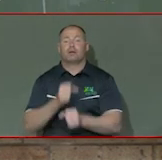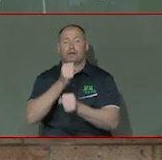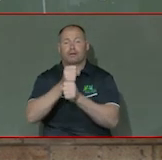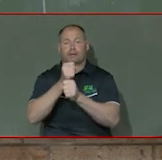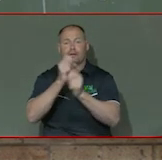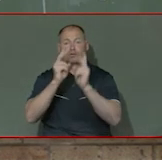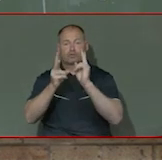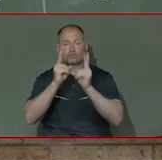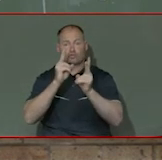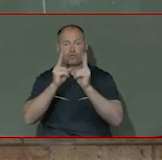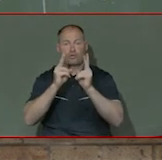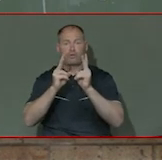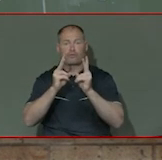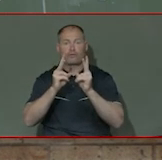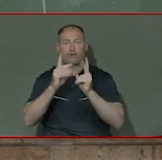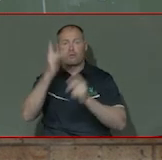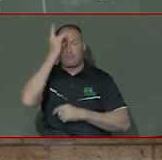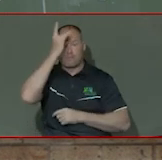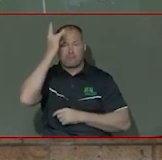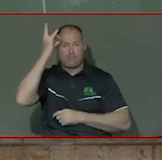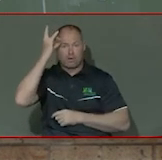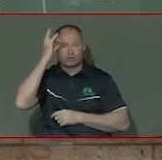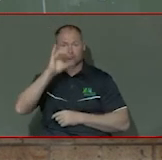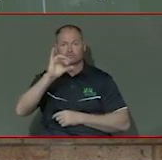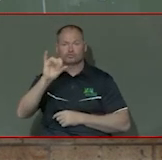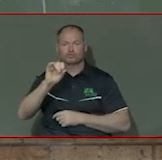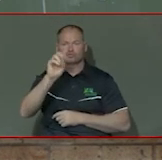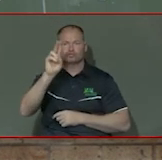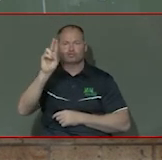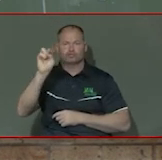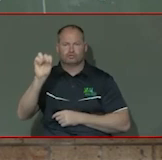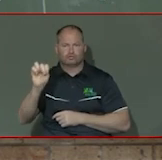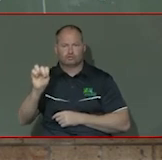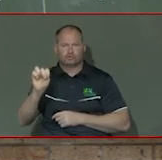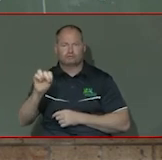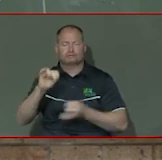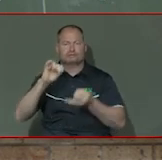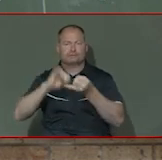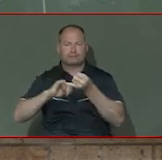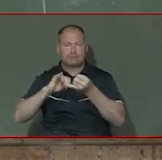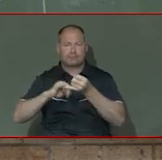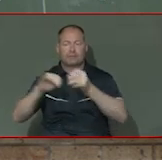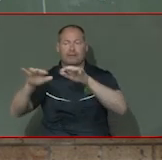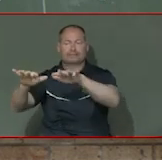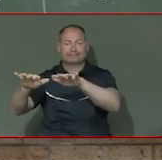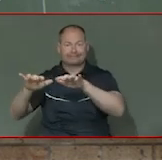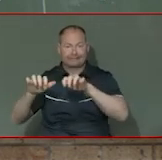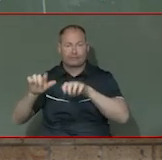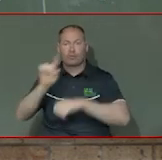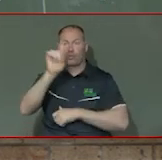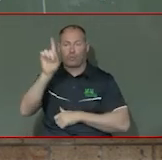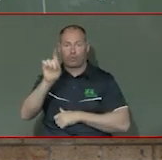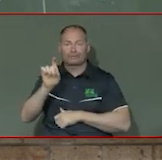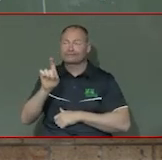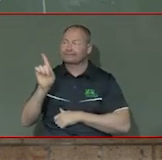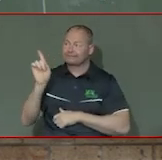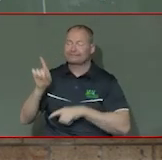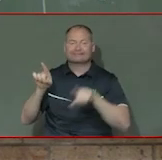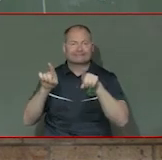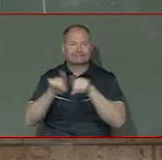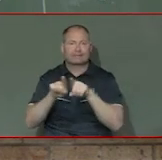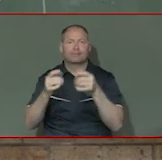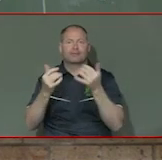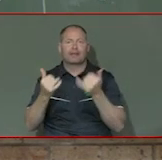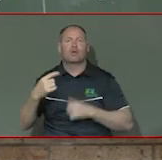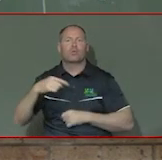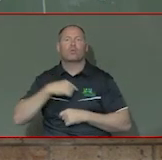March, June, September, November. Let's take note of the following. People, in this case, we got to simplify. So